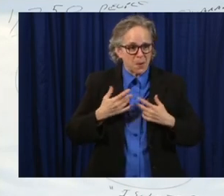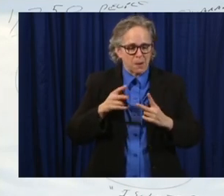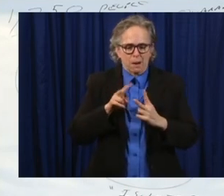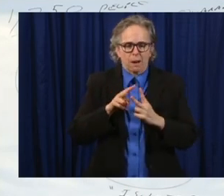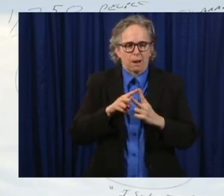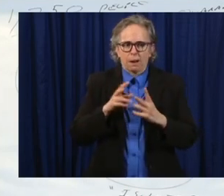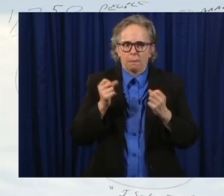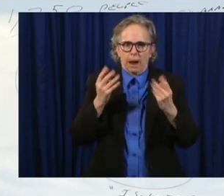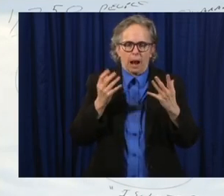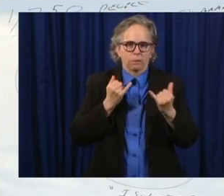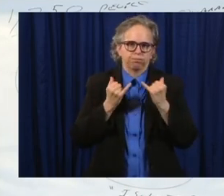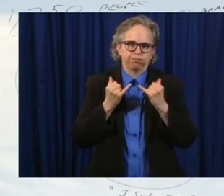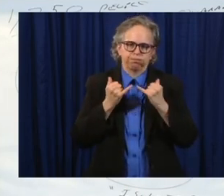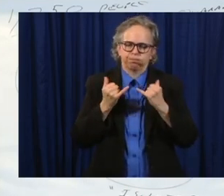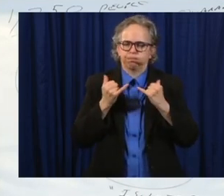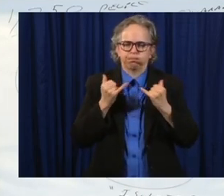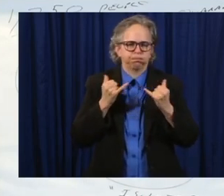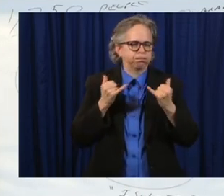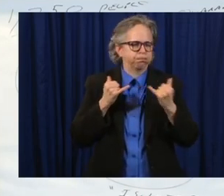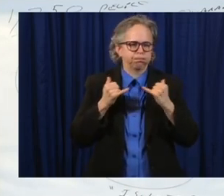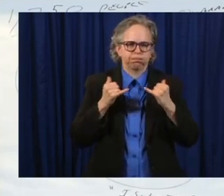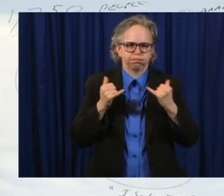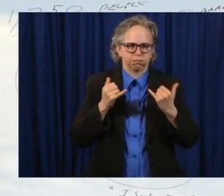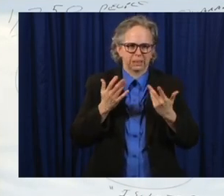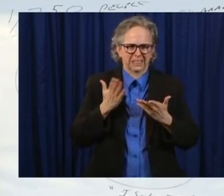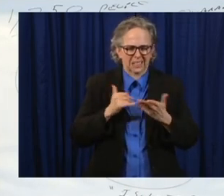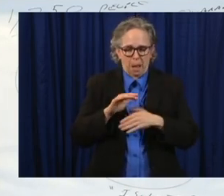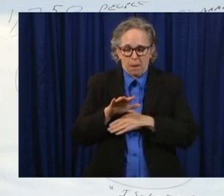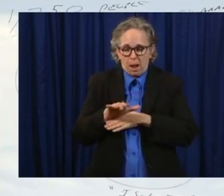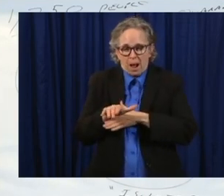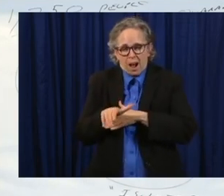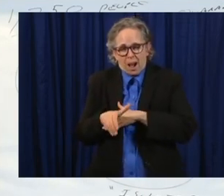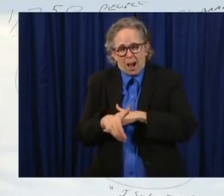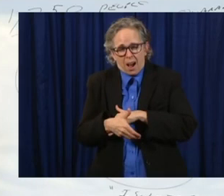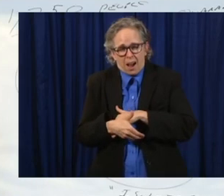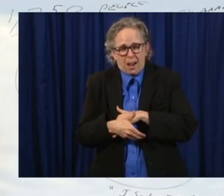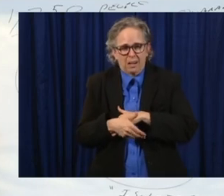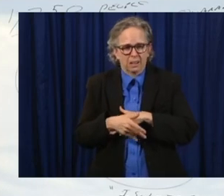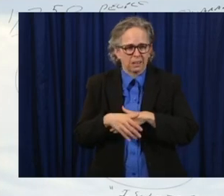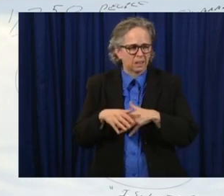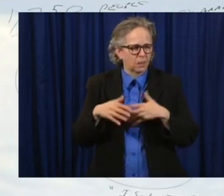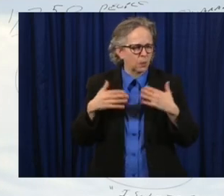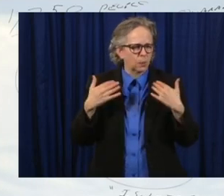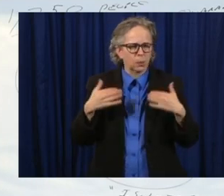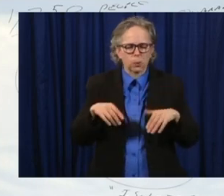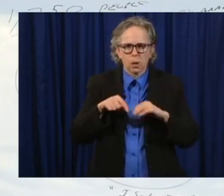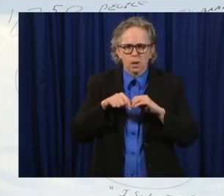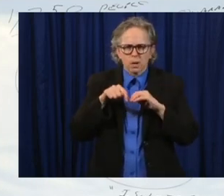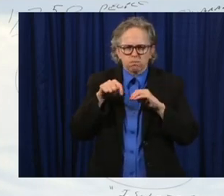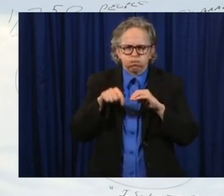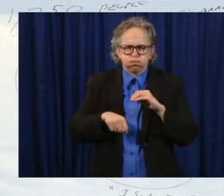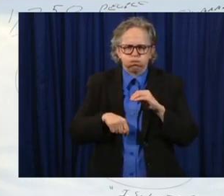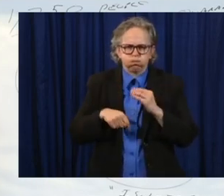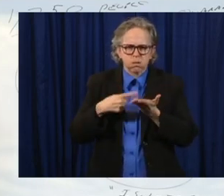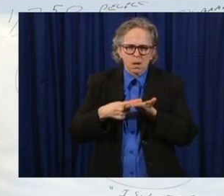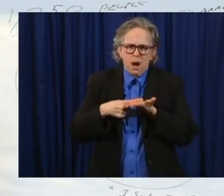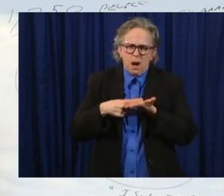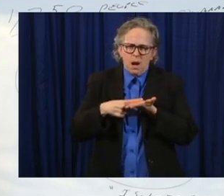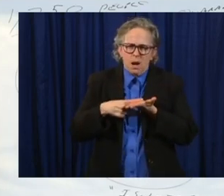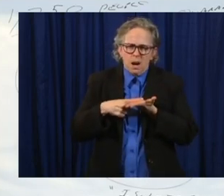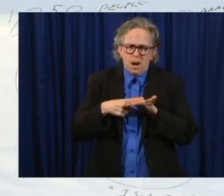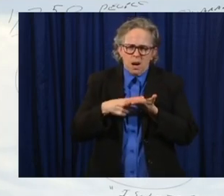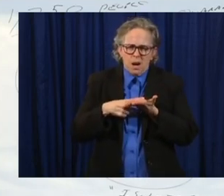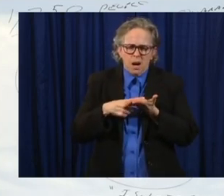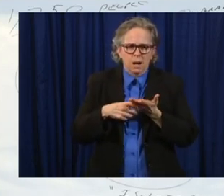calls. Some of the calls were late. This was really pretty intense over a couple-day period of time. It just all kind of came together over a couple